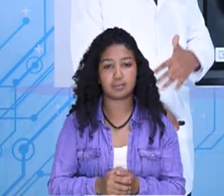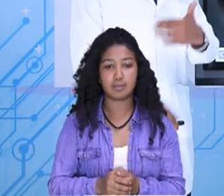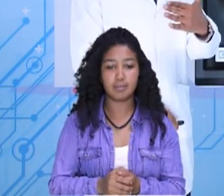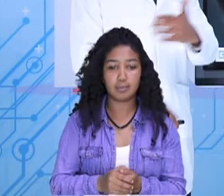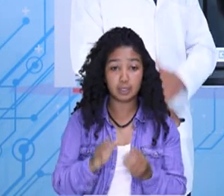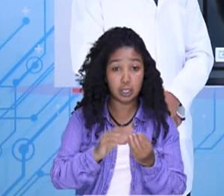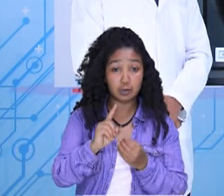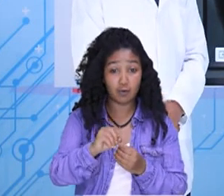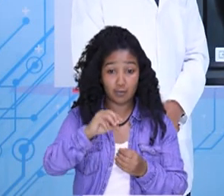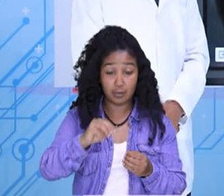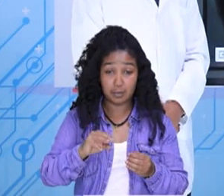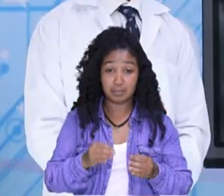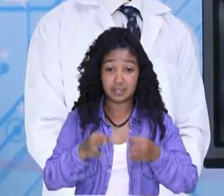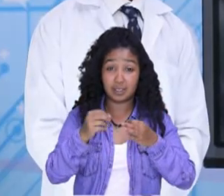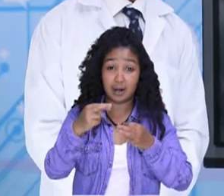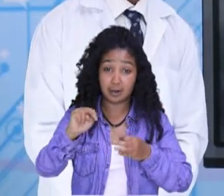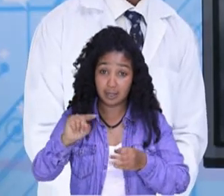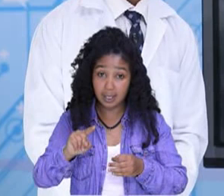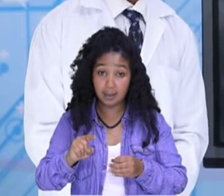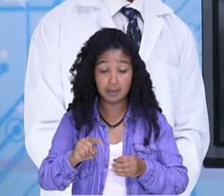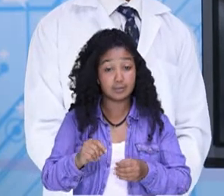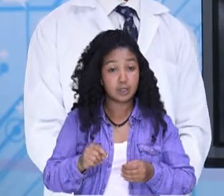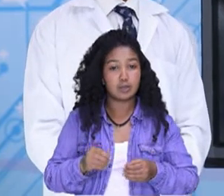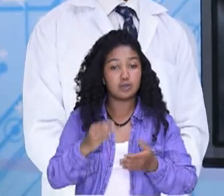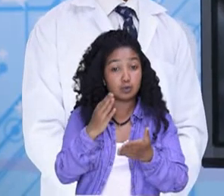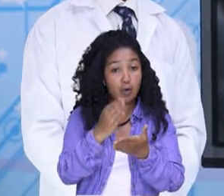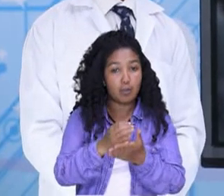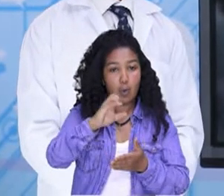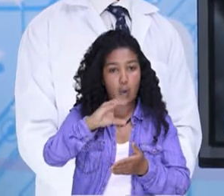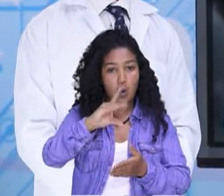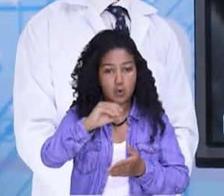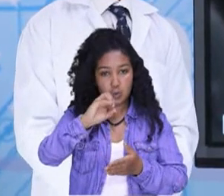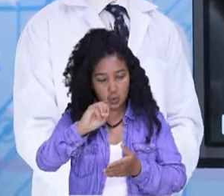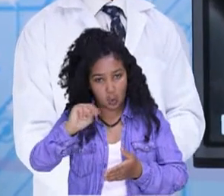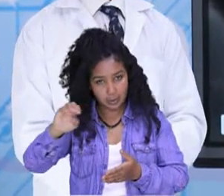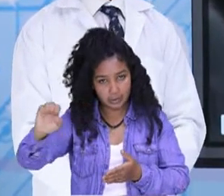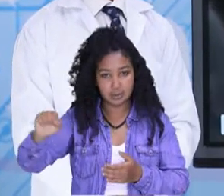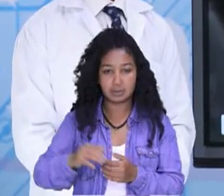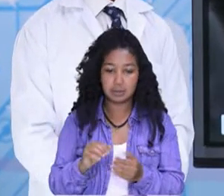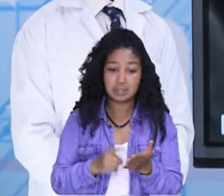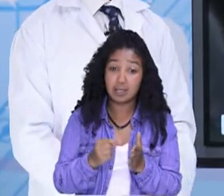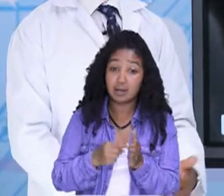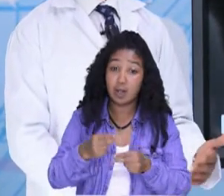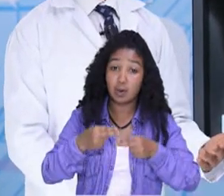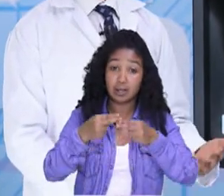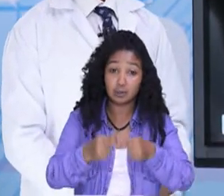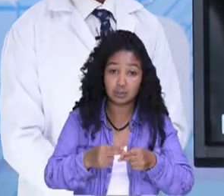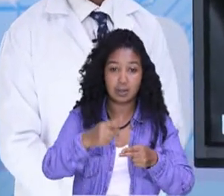In the case of messenger RNA, they are called stop codons. These stop codons are sometimes known as